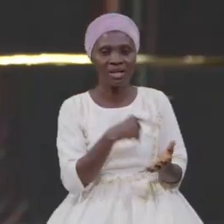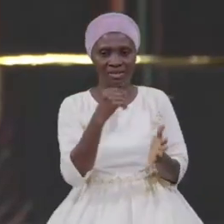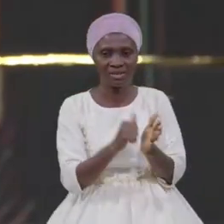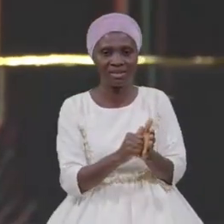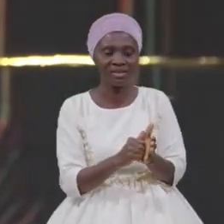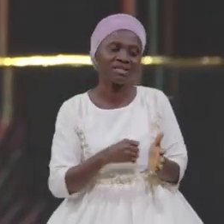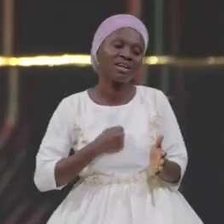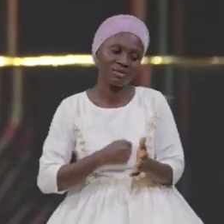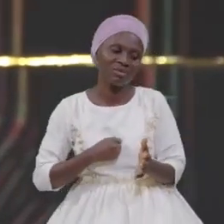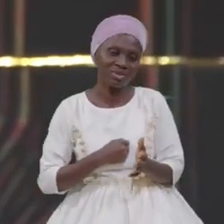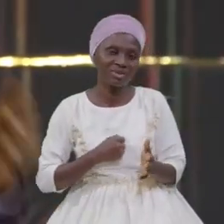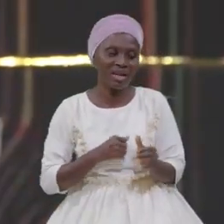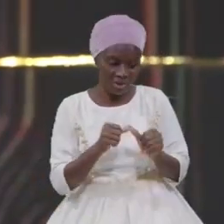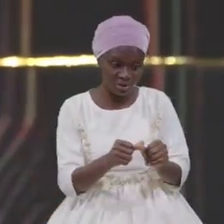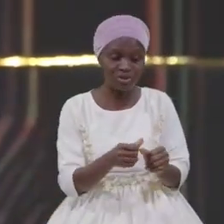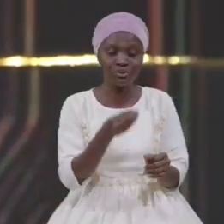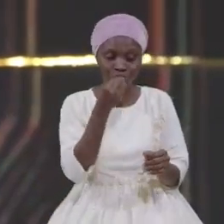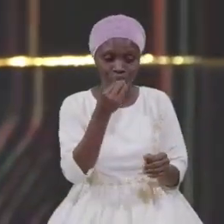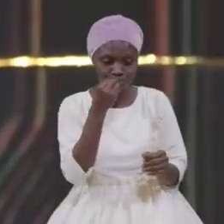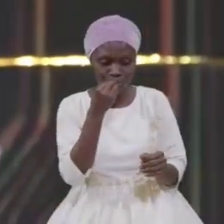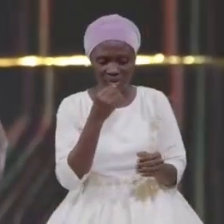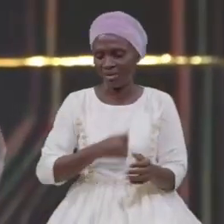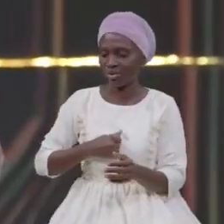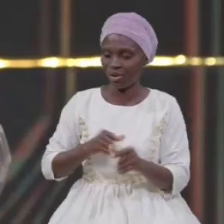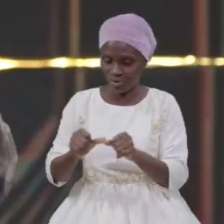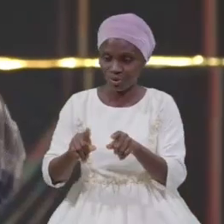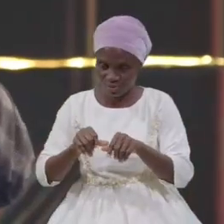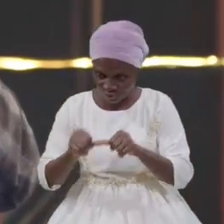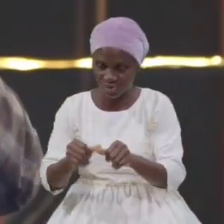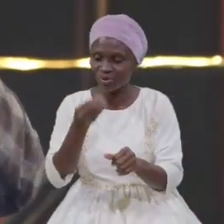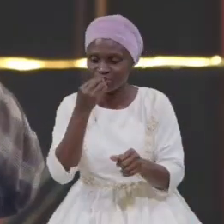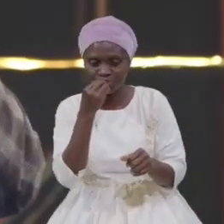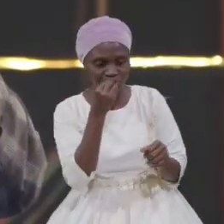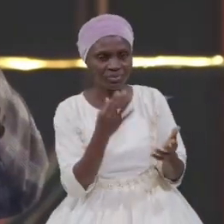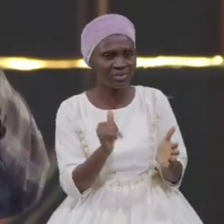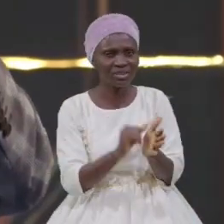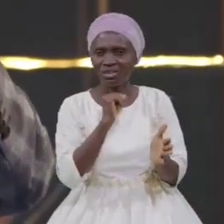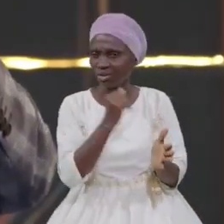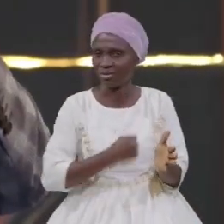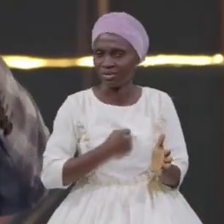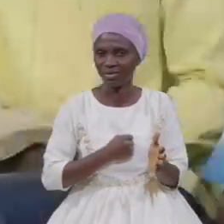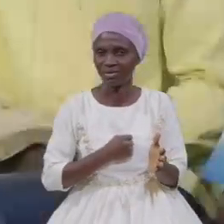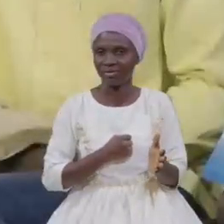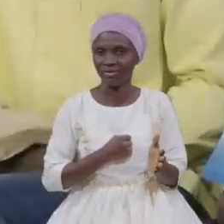sorry. And keep on chewing. That one is not sorry. Is he sorry? Talk